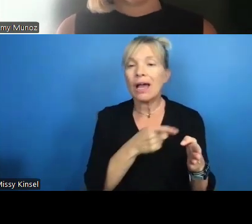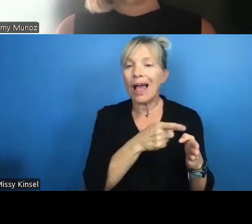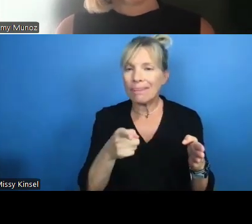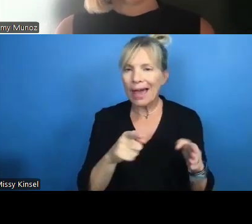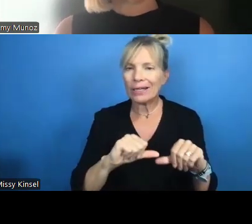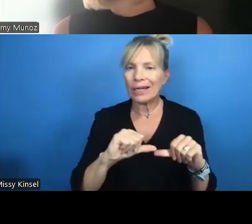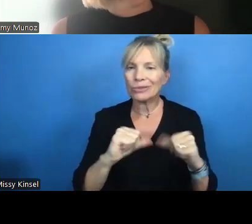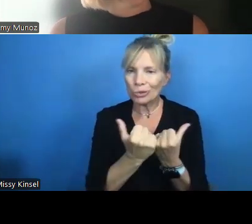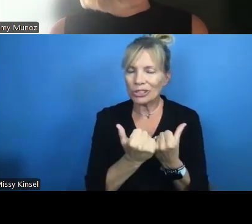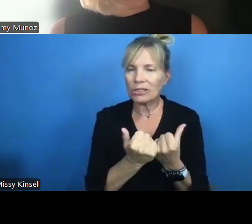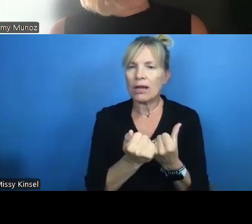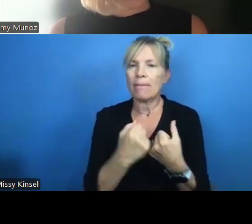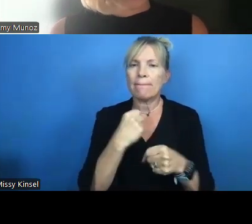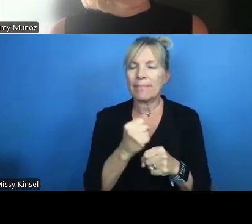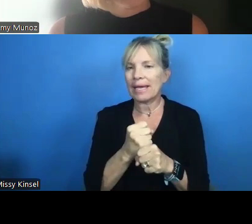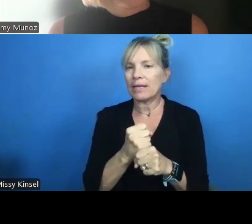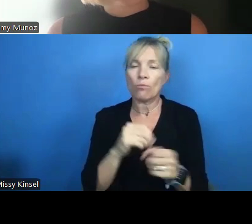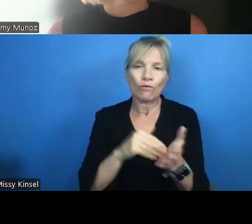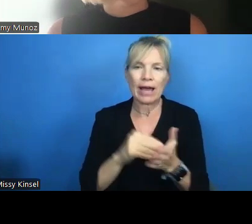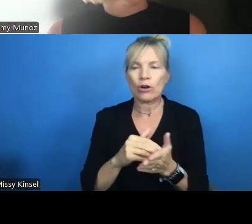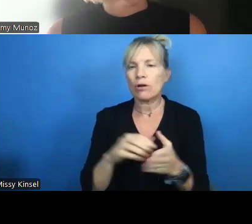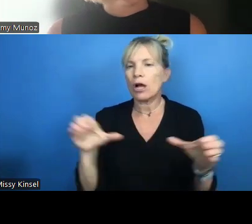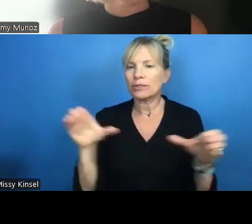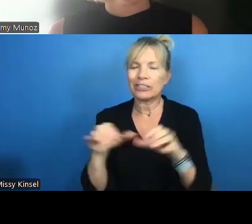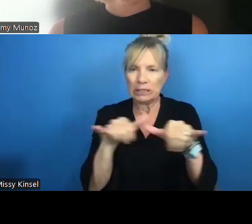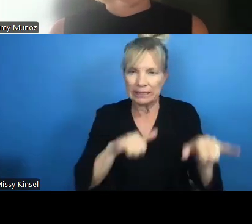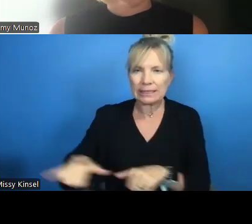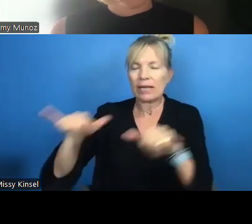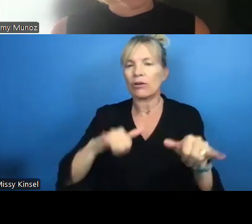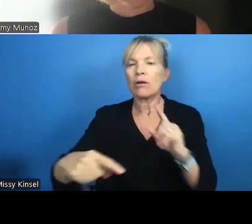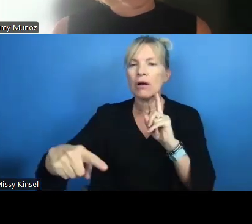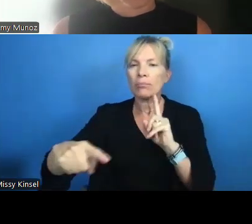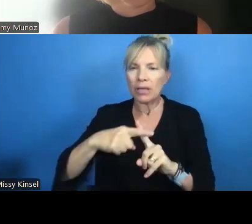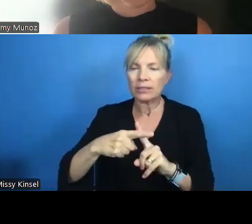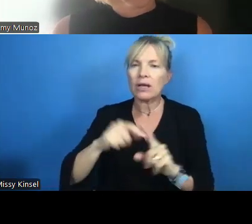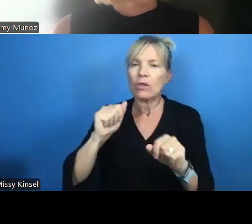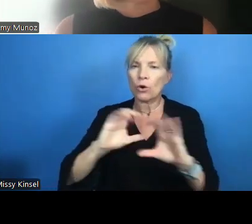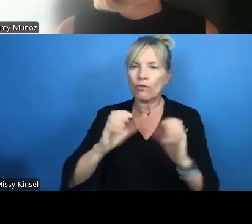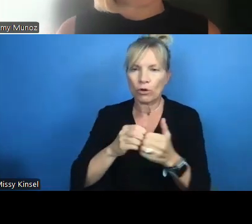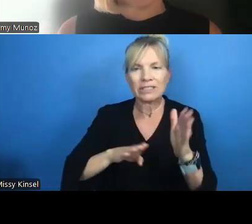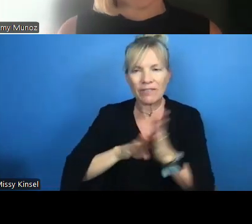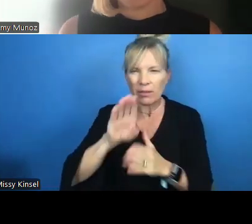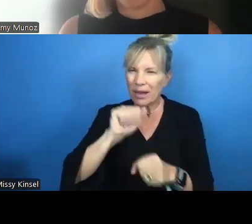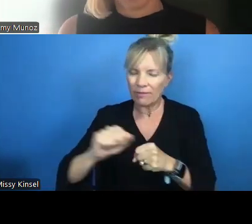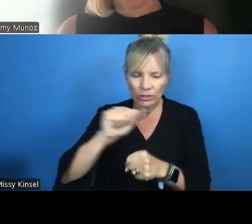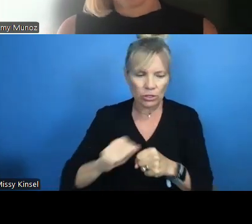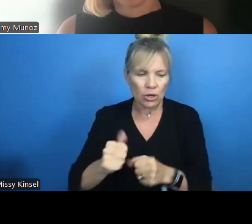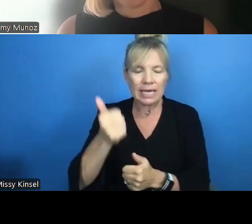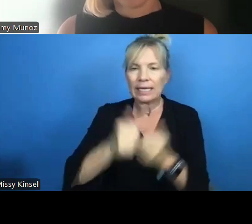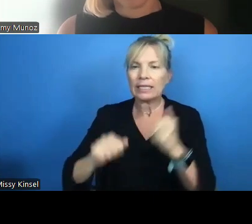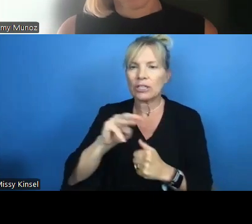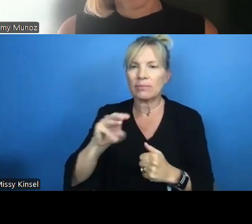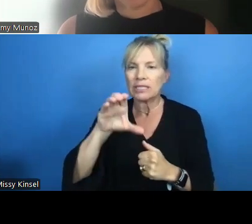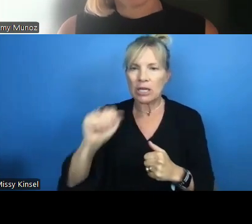has standardized provider credentialing as well as workforce development efforts. So each MCO belongs